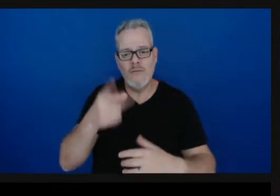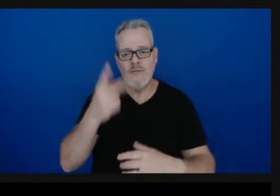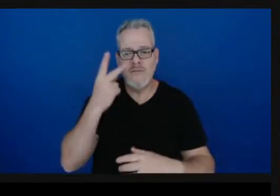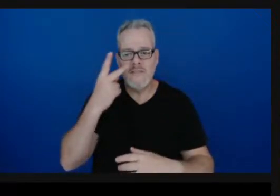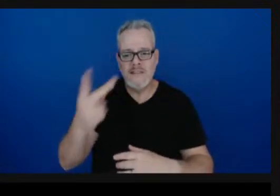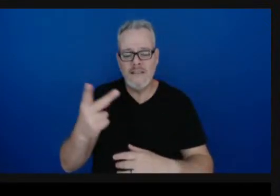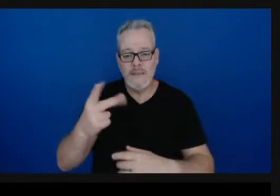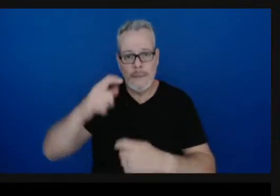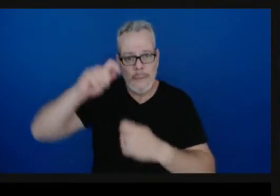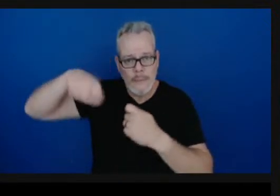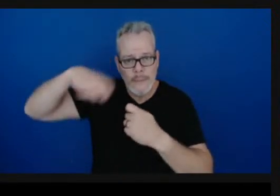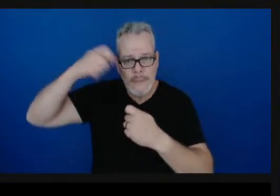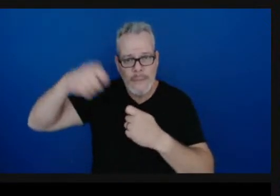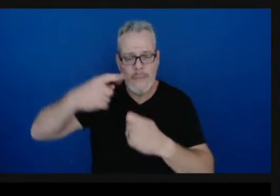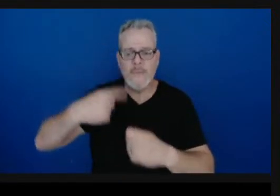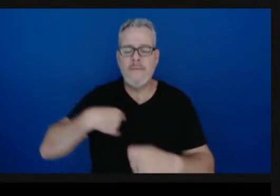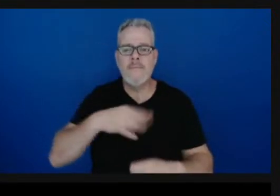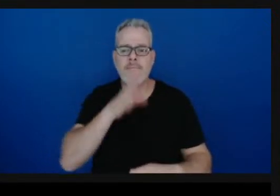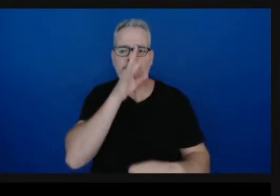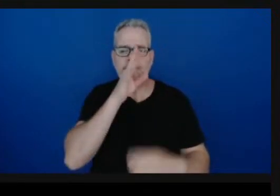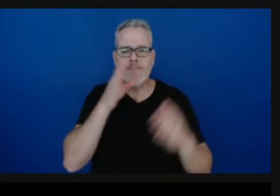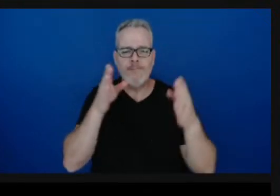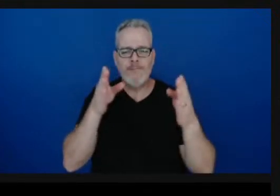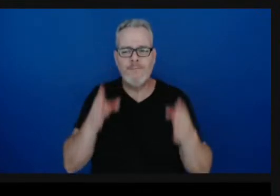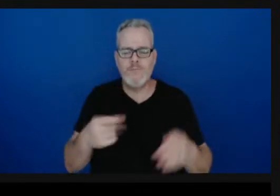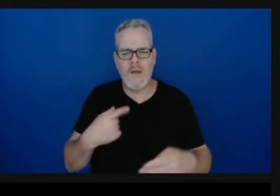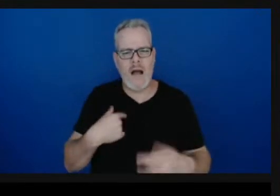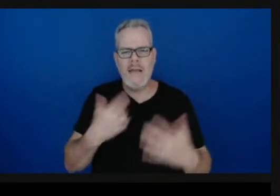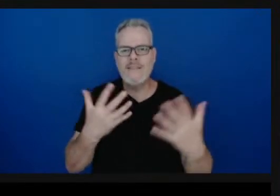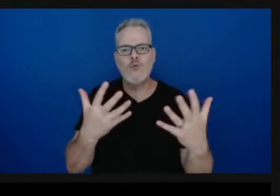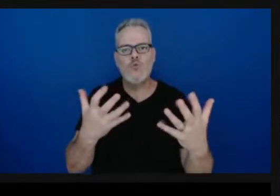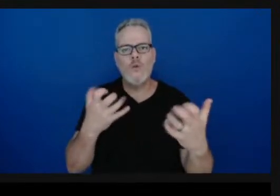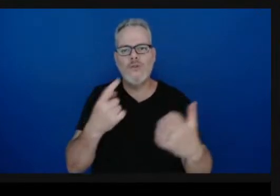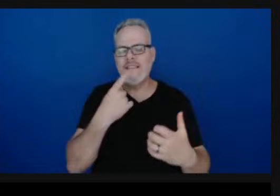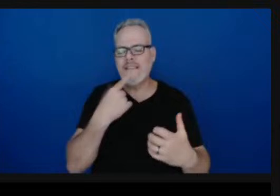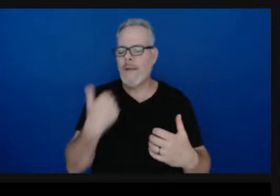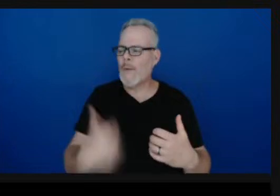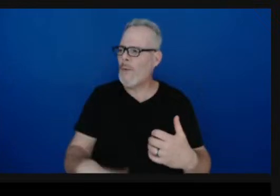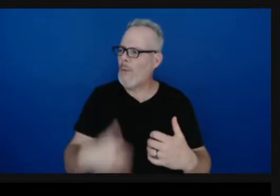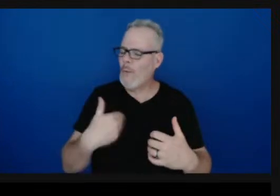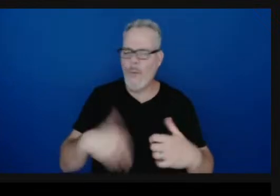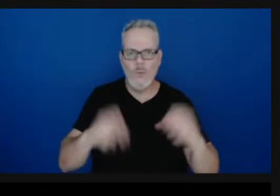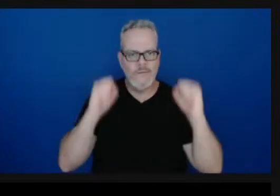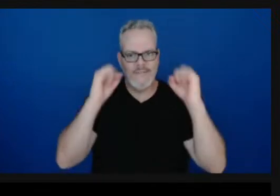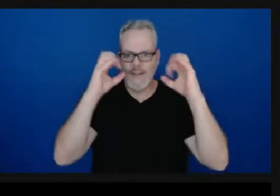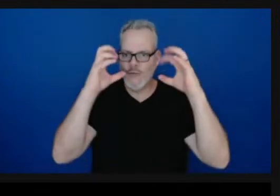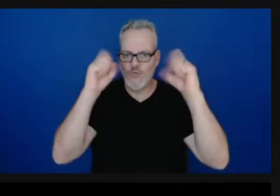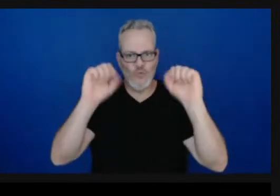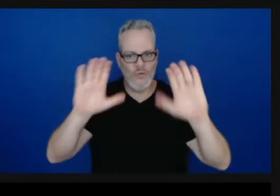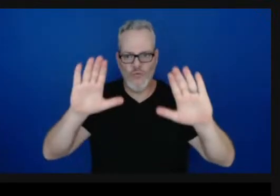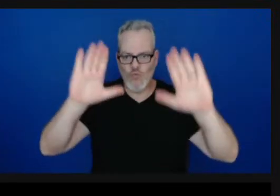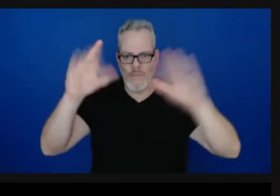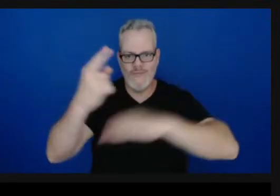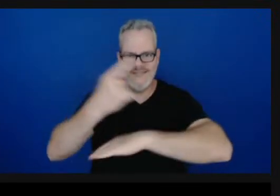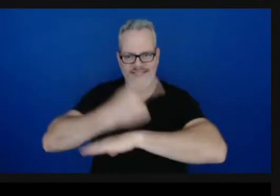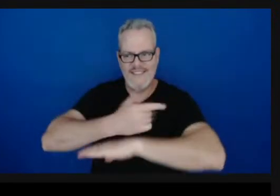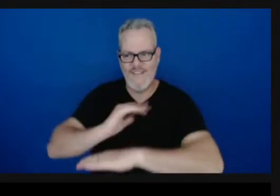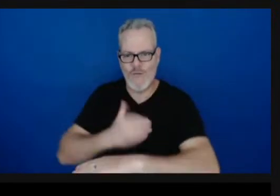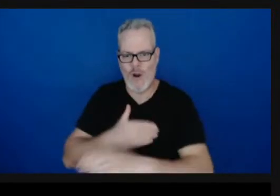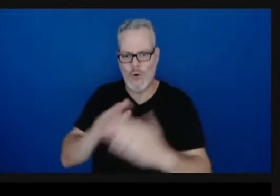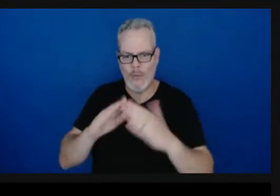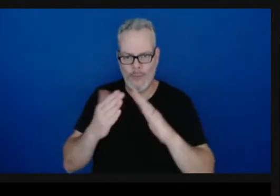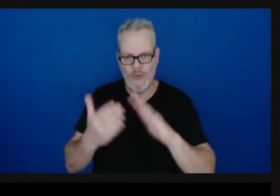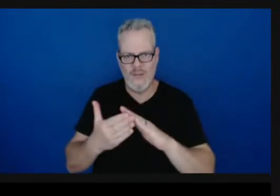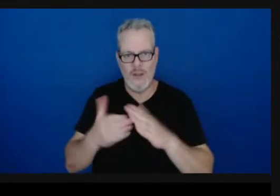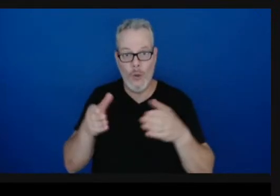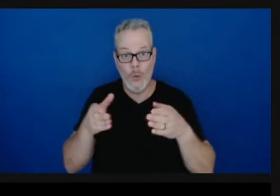I just want to say what an incredible day this is for our community. Yes. The road to recovery, it begins